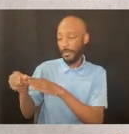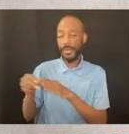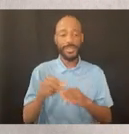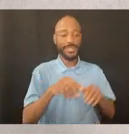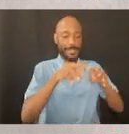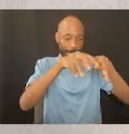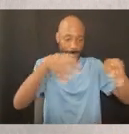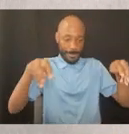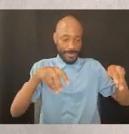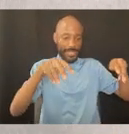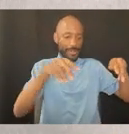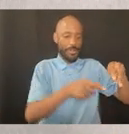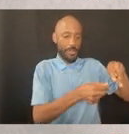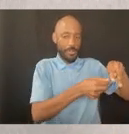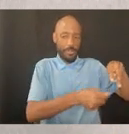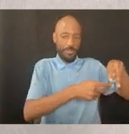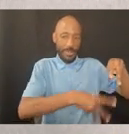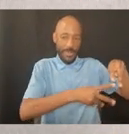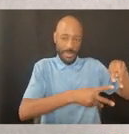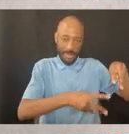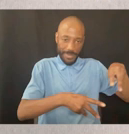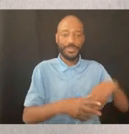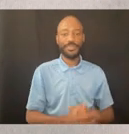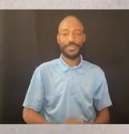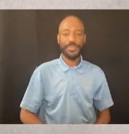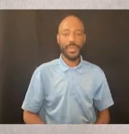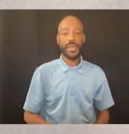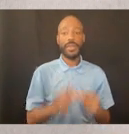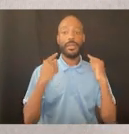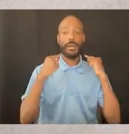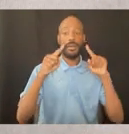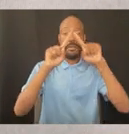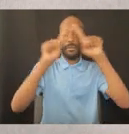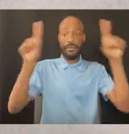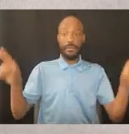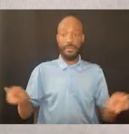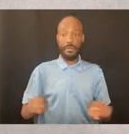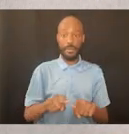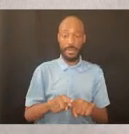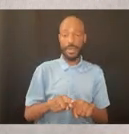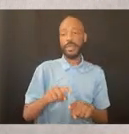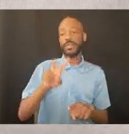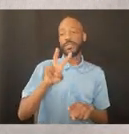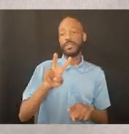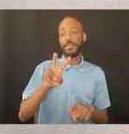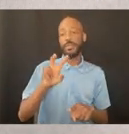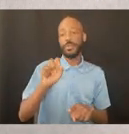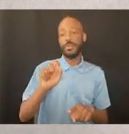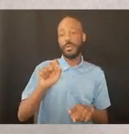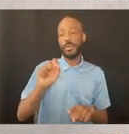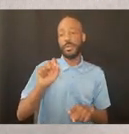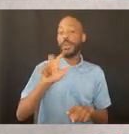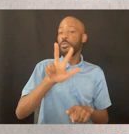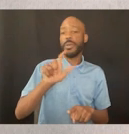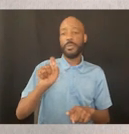is circumference, equals 2 pi radius, then the circumference is plus or